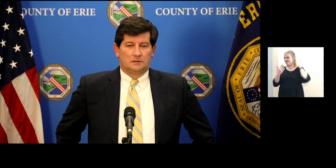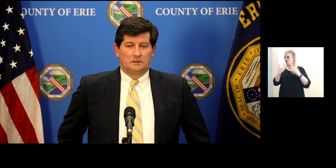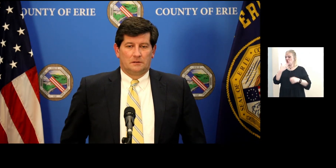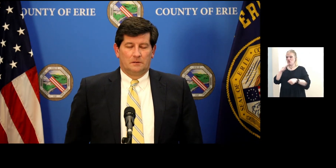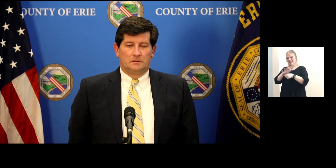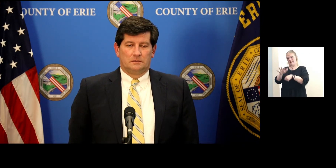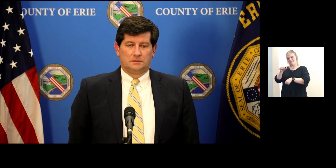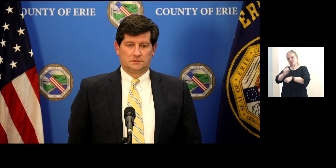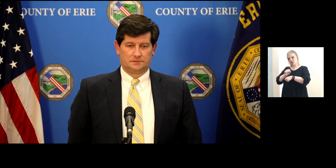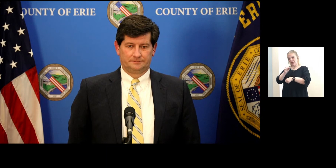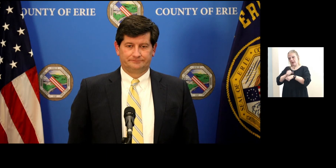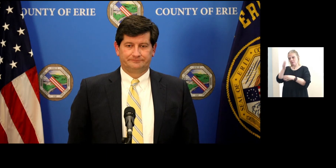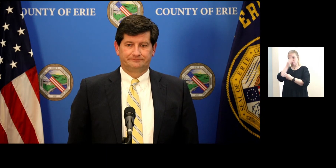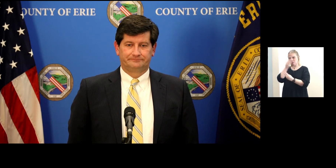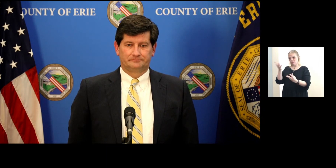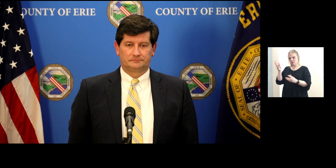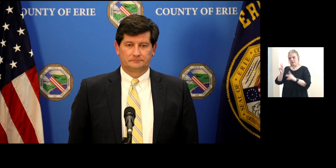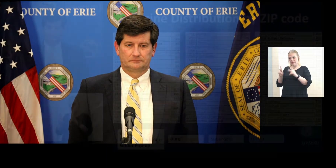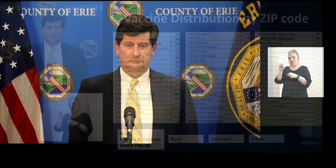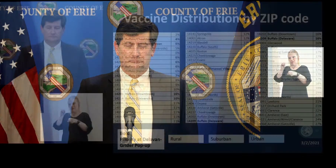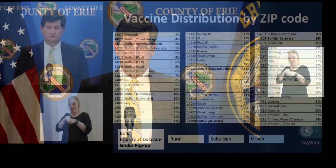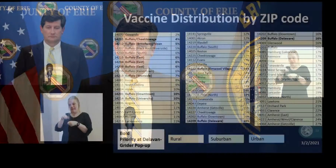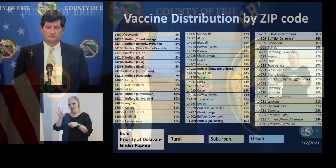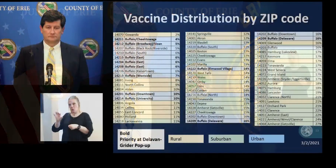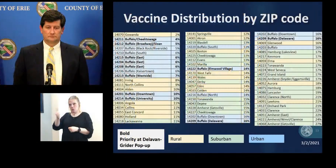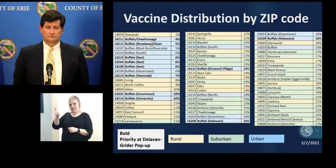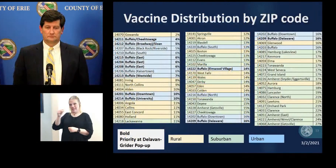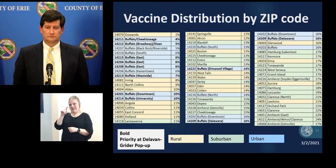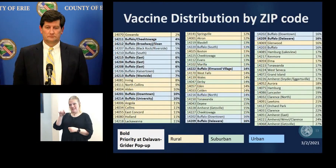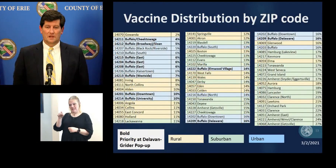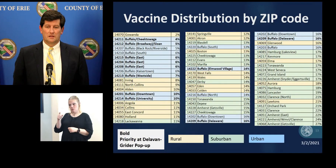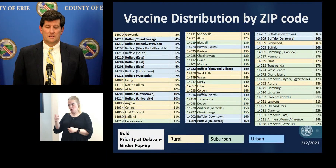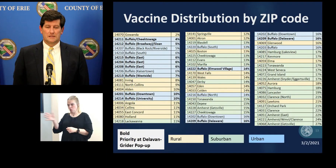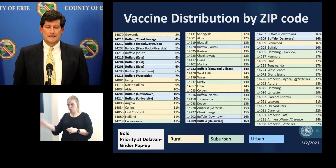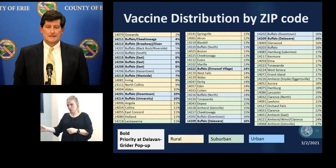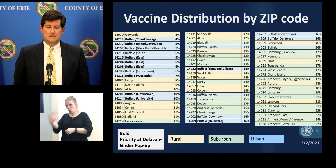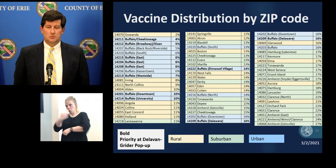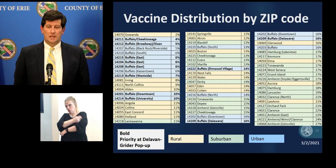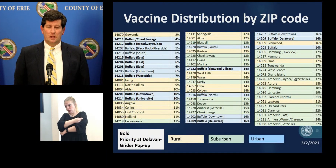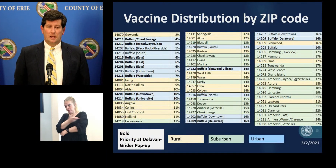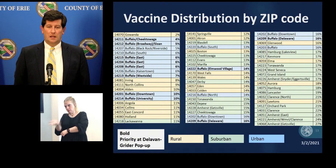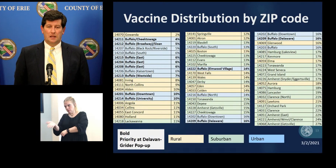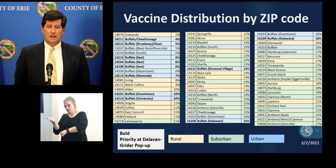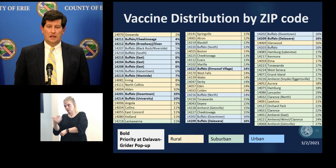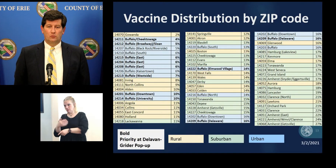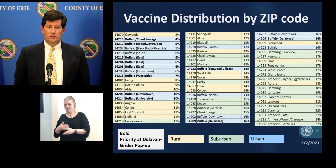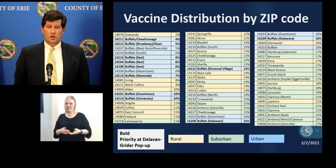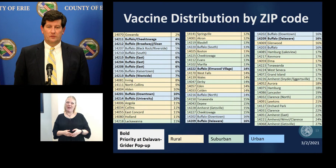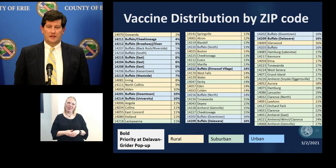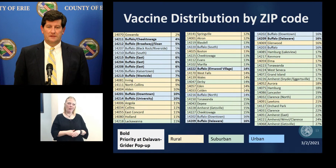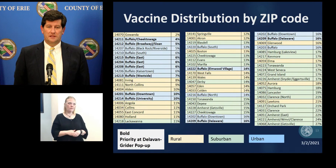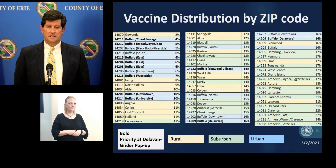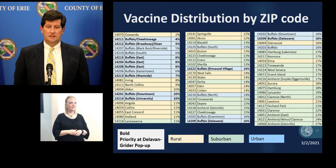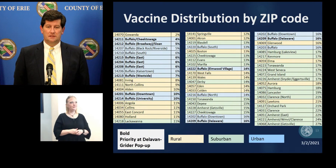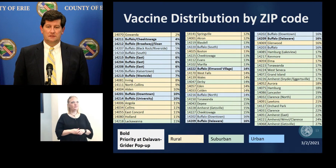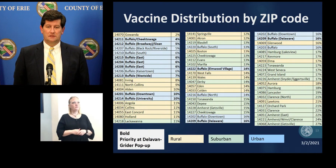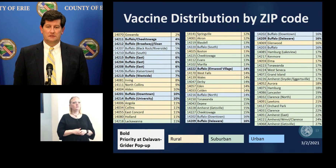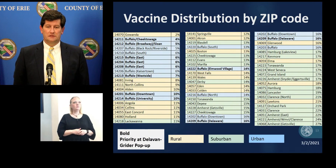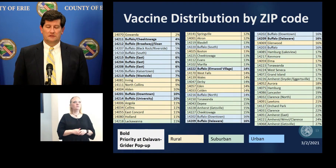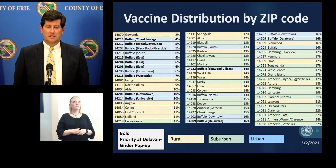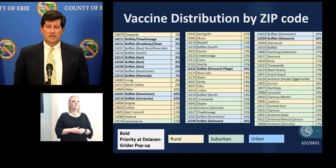telling people in those 10 zip codes that you can go and get a shot in your neighborhood? Well, I will note that